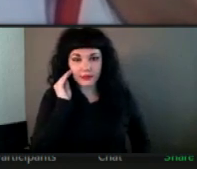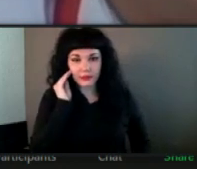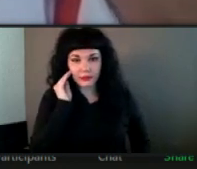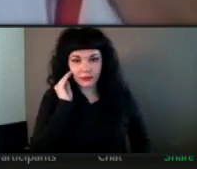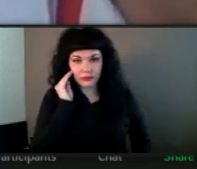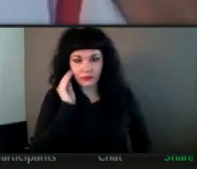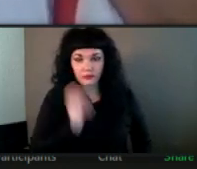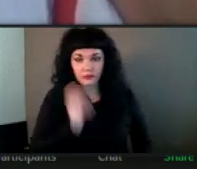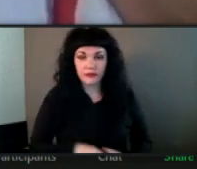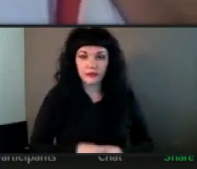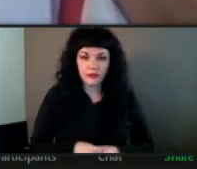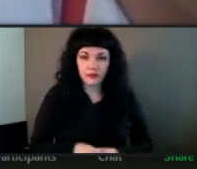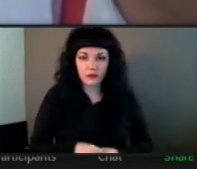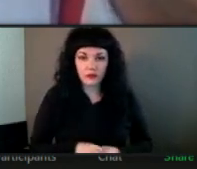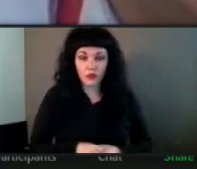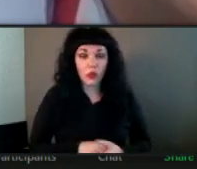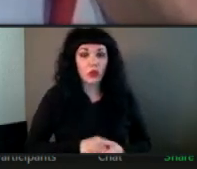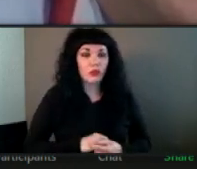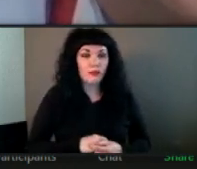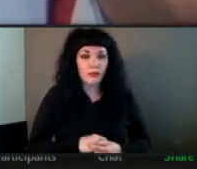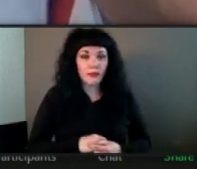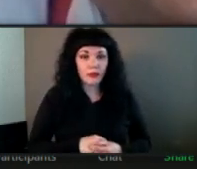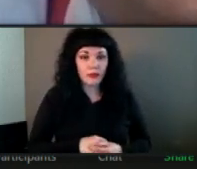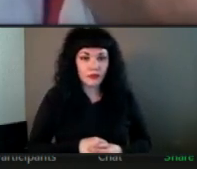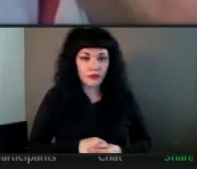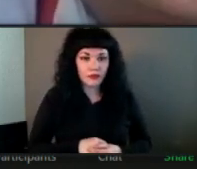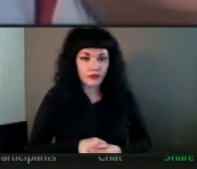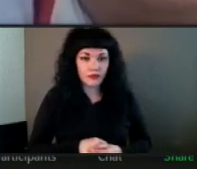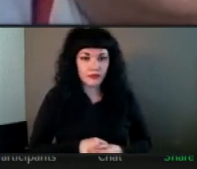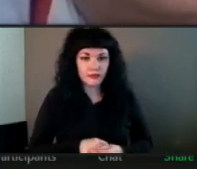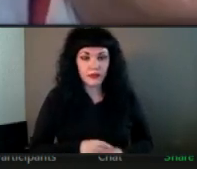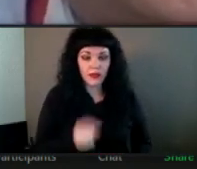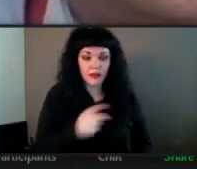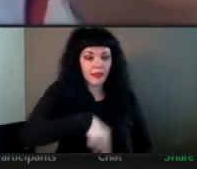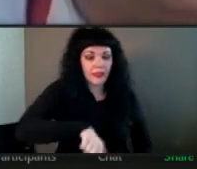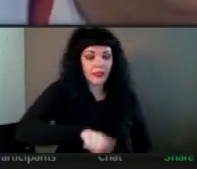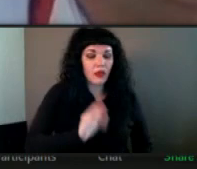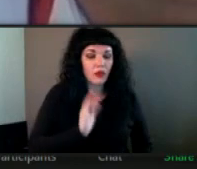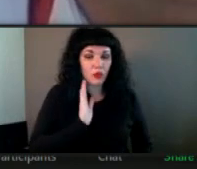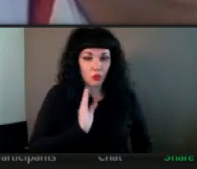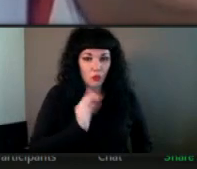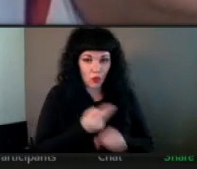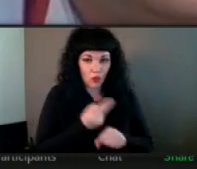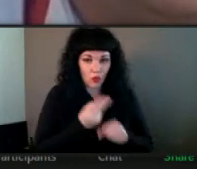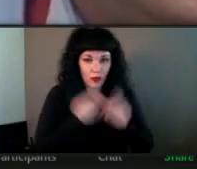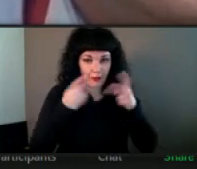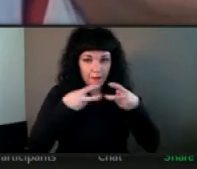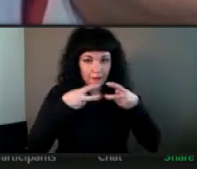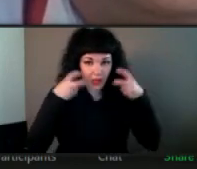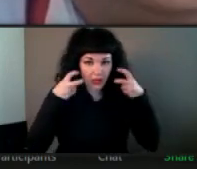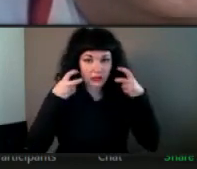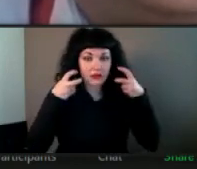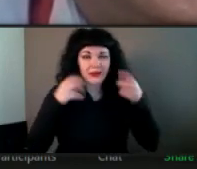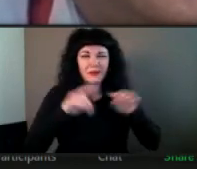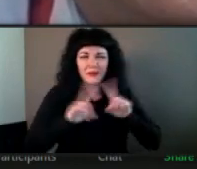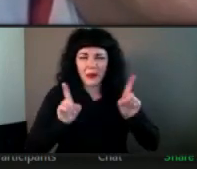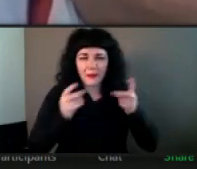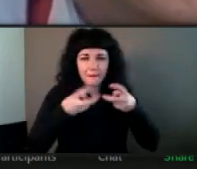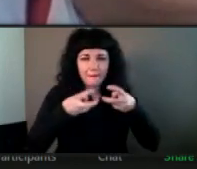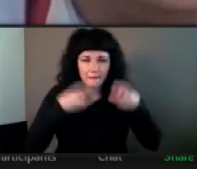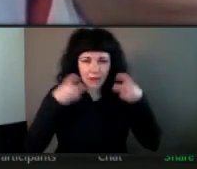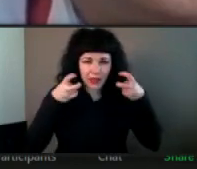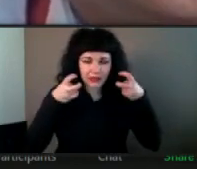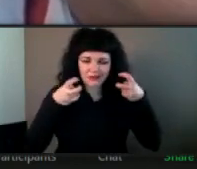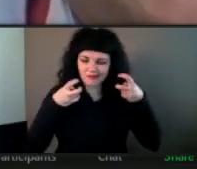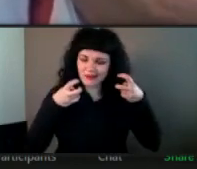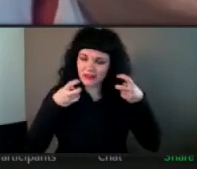be wearing masks or things of that nature, but the masking was a little bit difficult to mandate in the sense that if